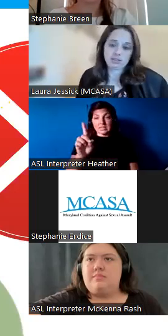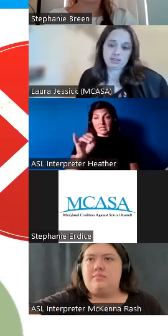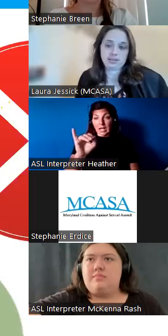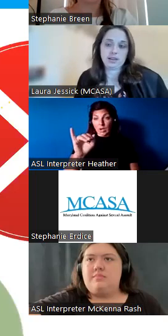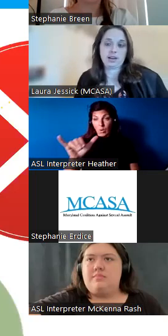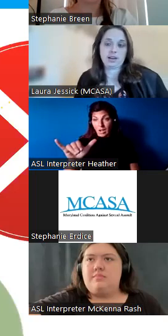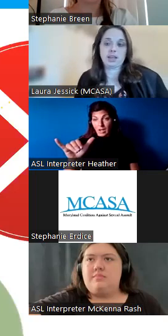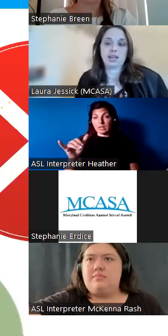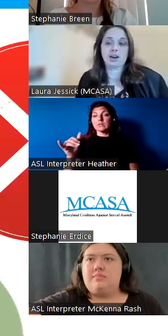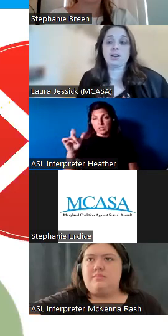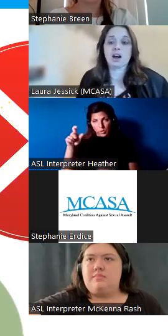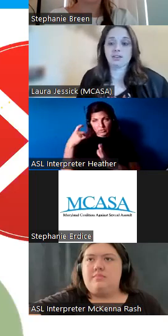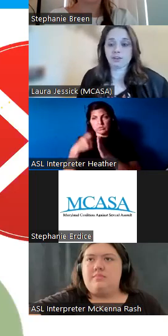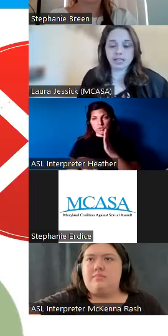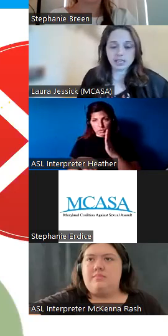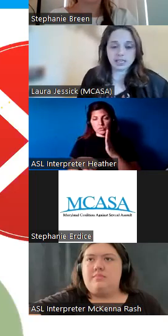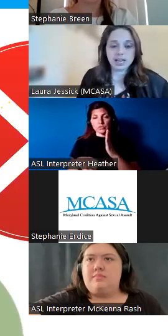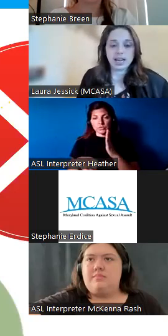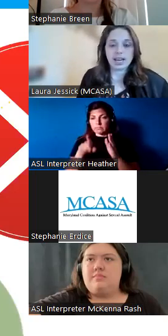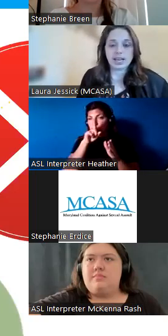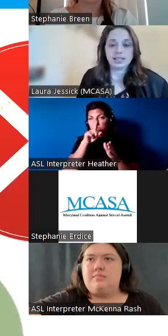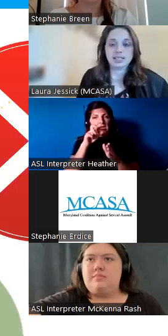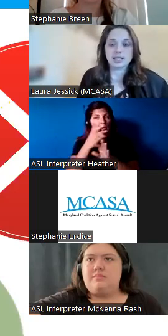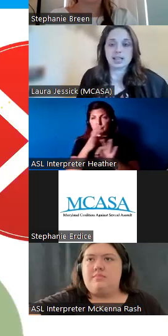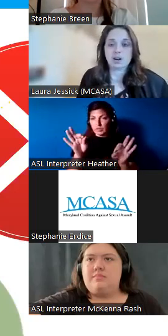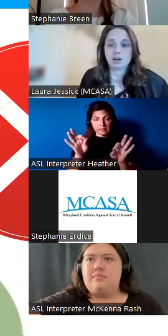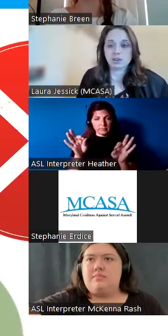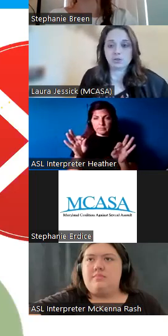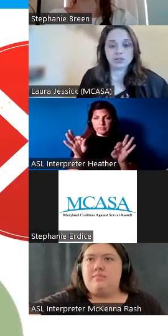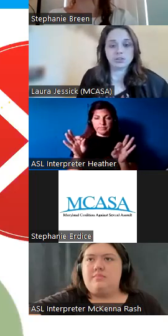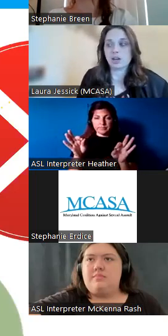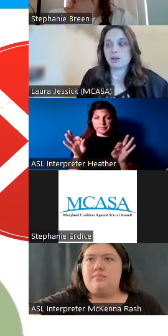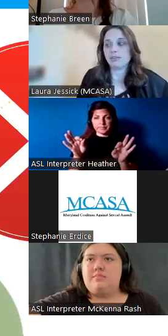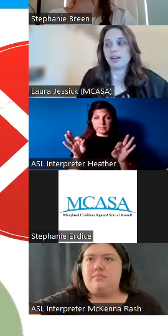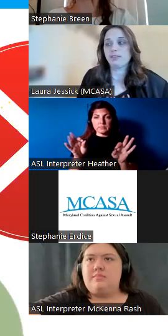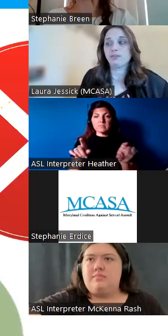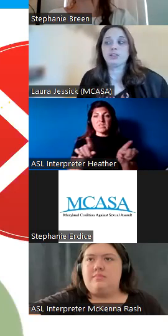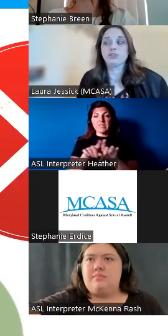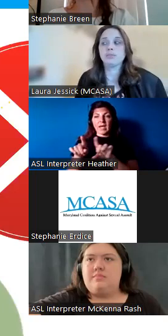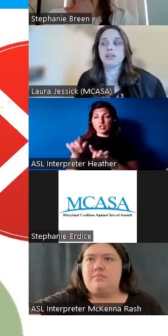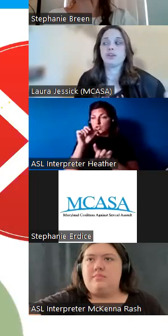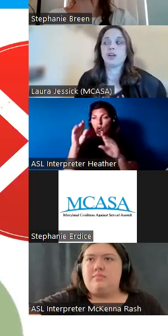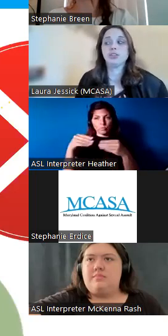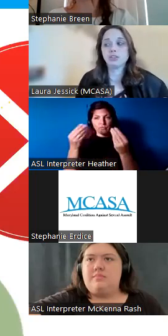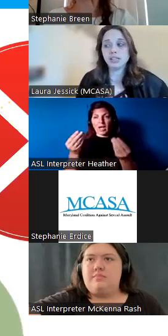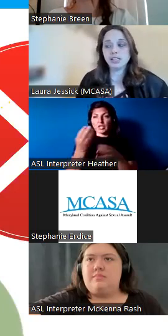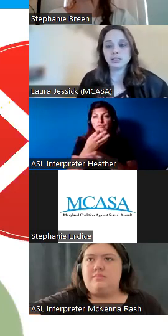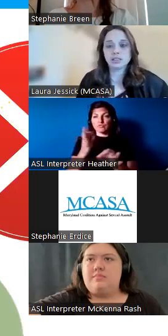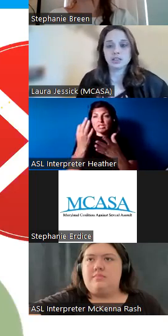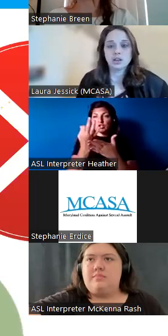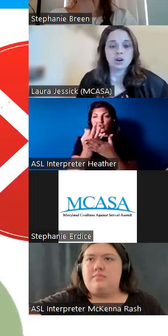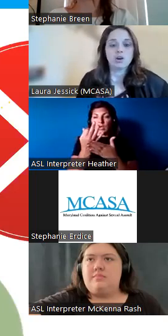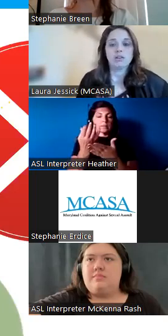a cost. They are not free, and they also do not provide free treatment for